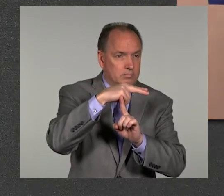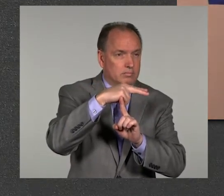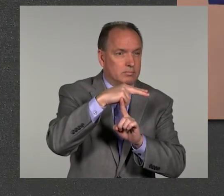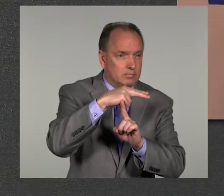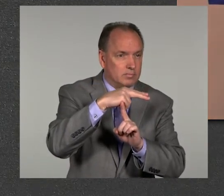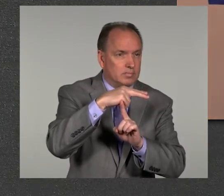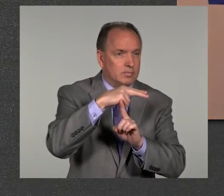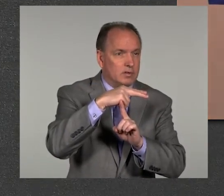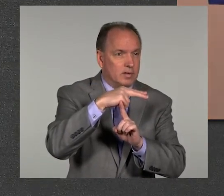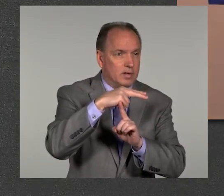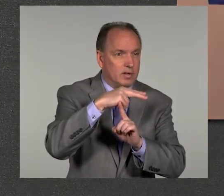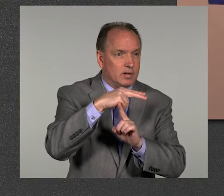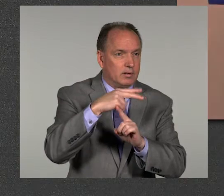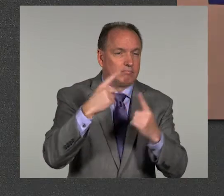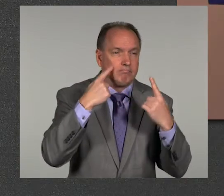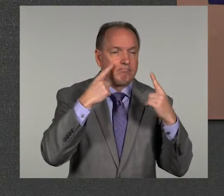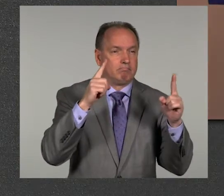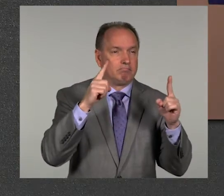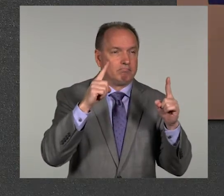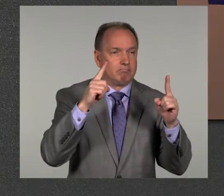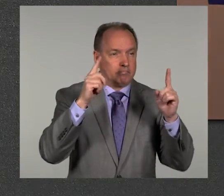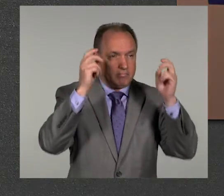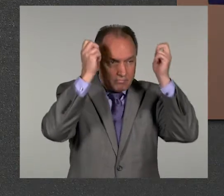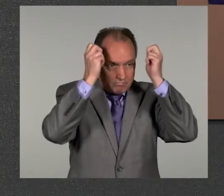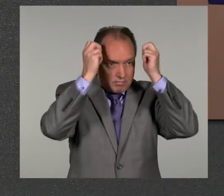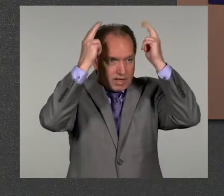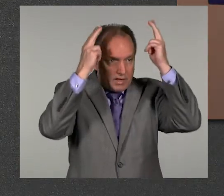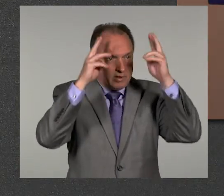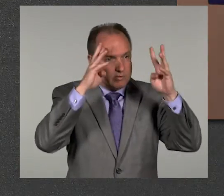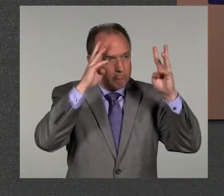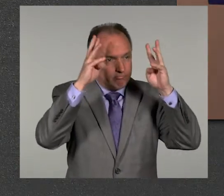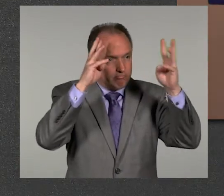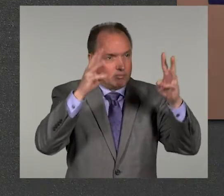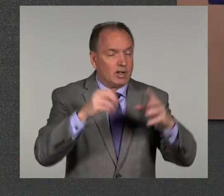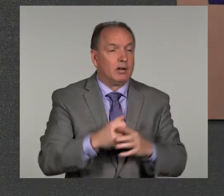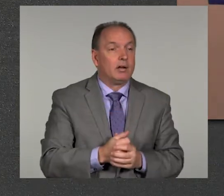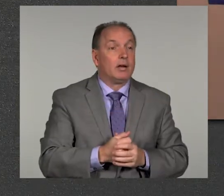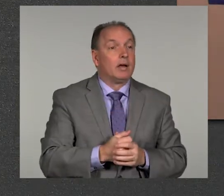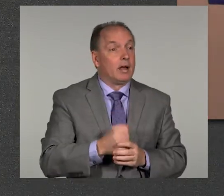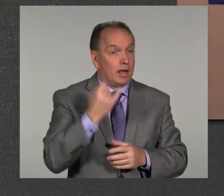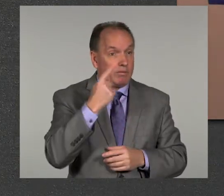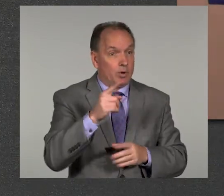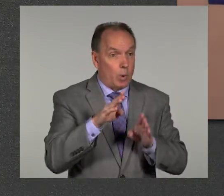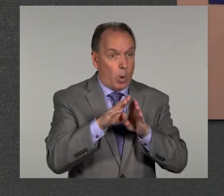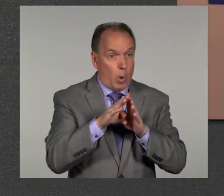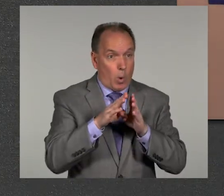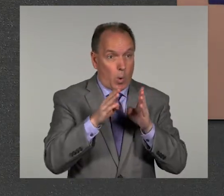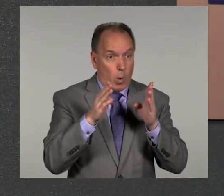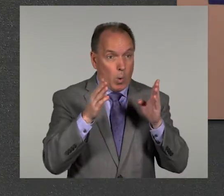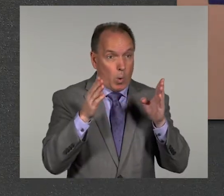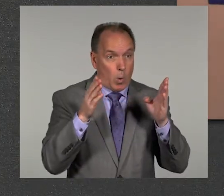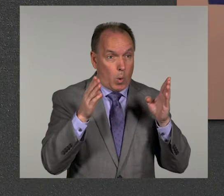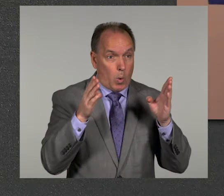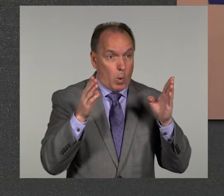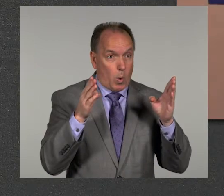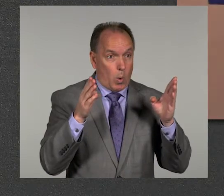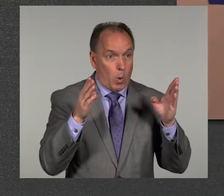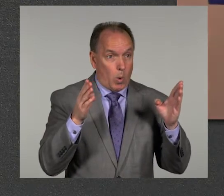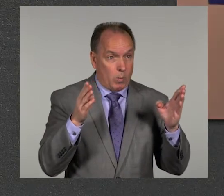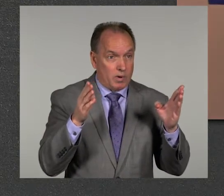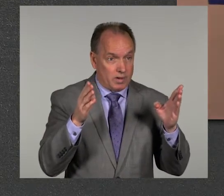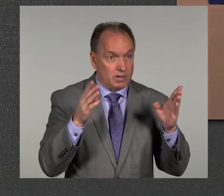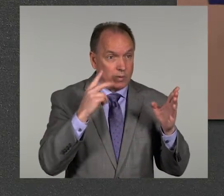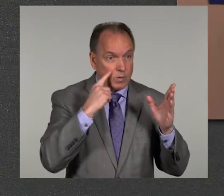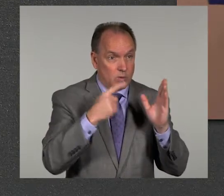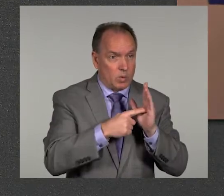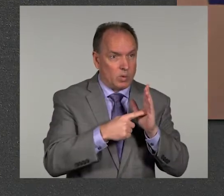the center to make his ears. Now, if you open him up and look at the side,